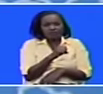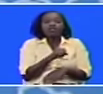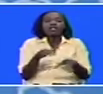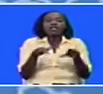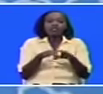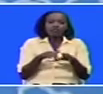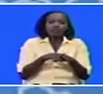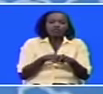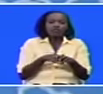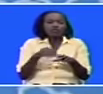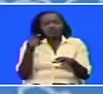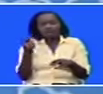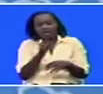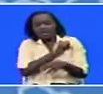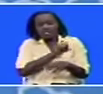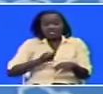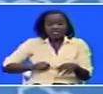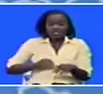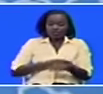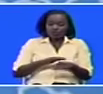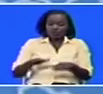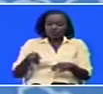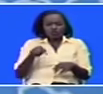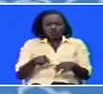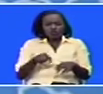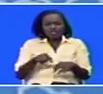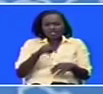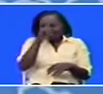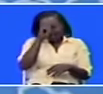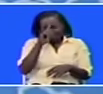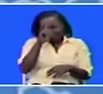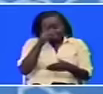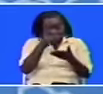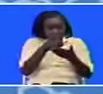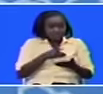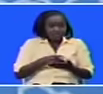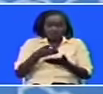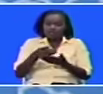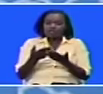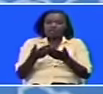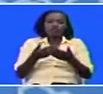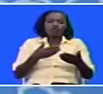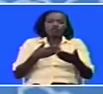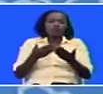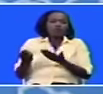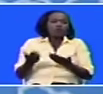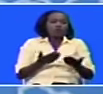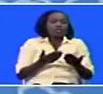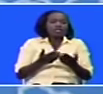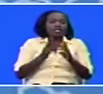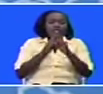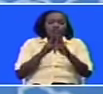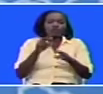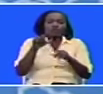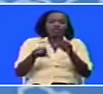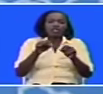Members of the Kenyan Senate have this morning been engaged in an intense debate ahead of the tabling of the committee report on the